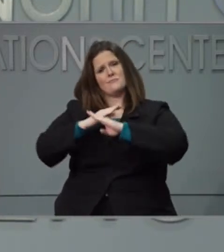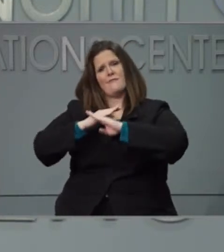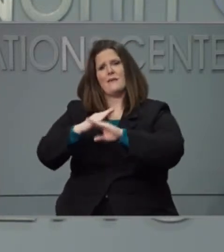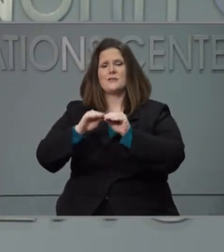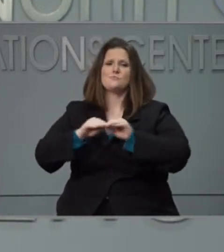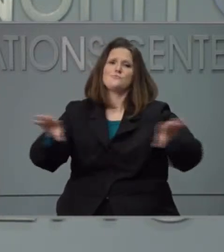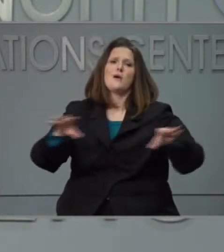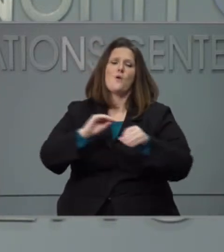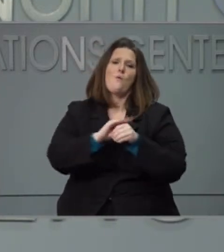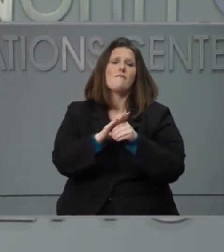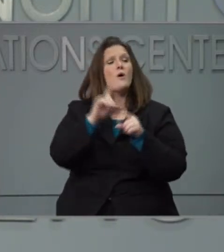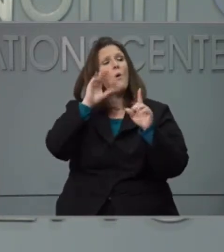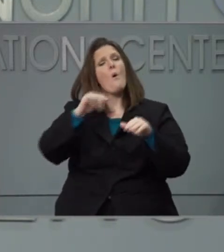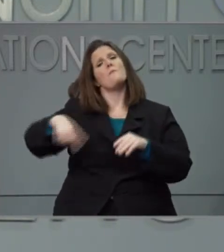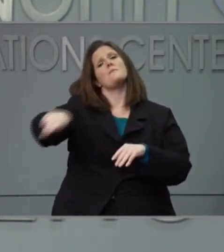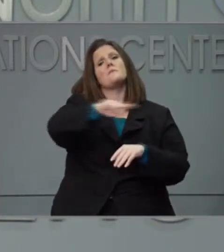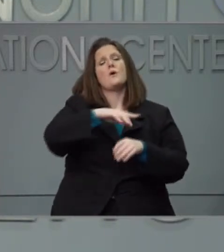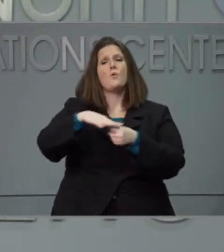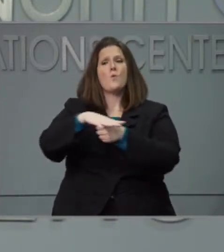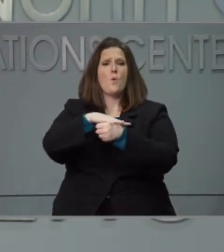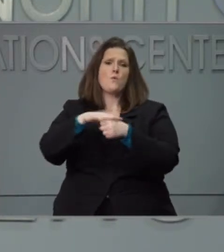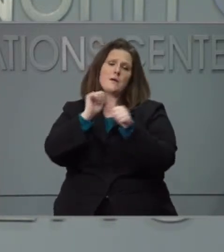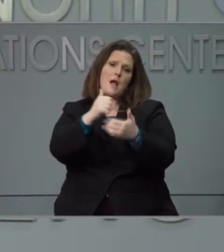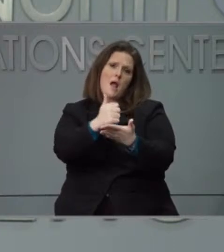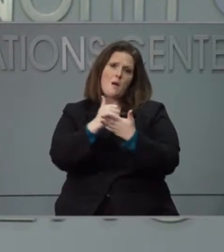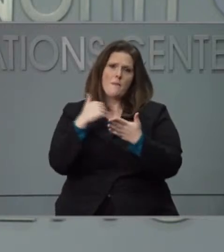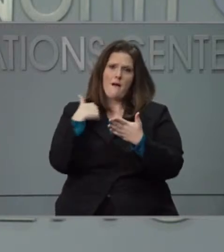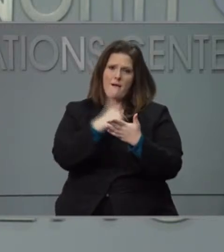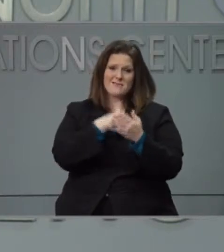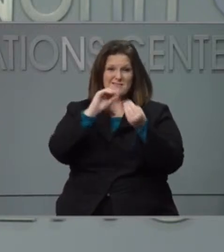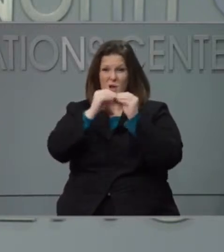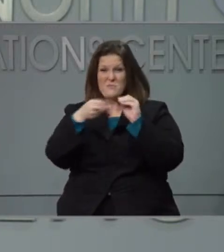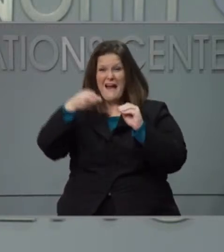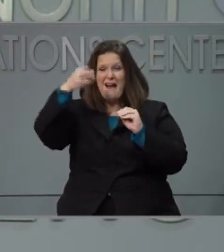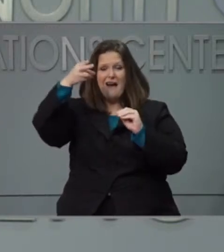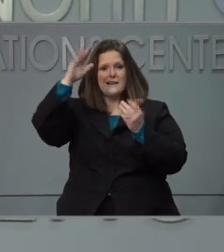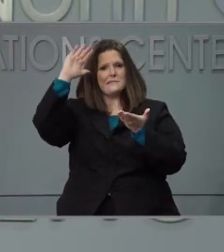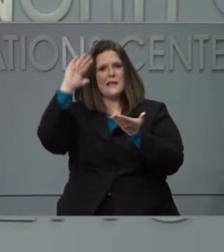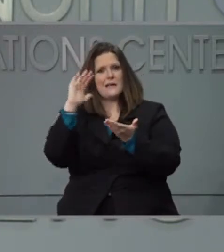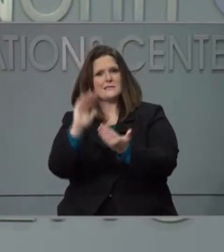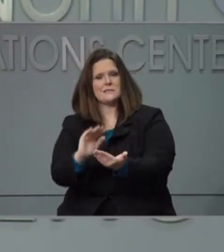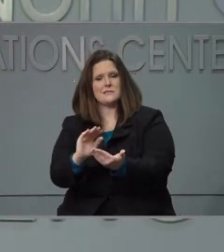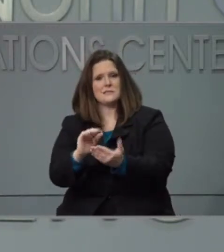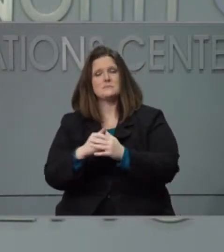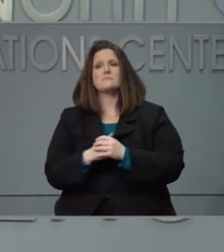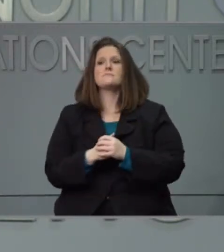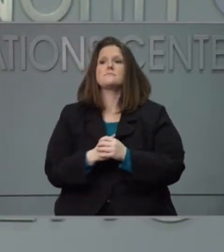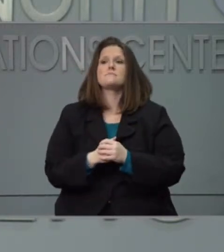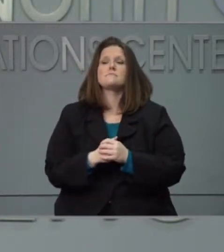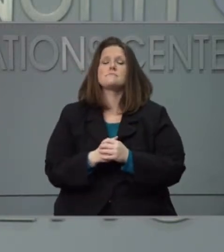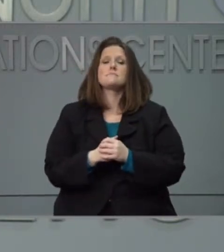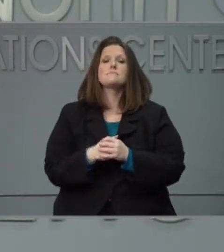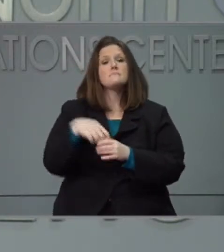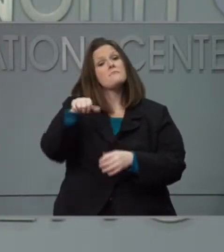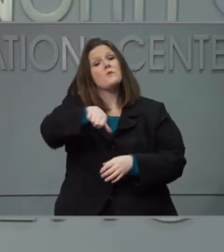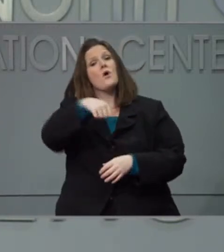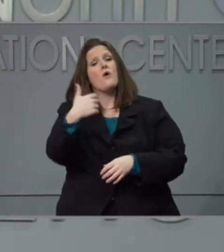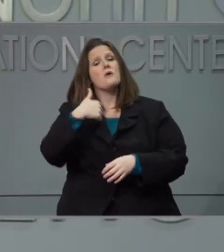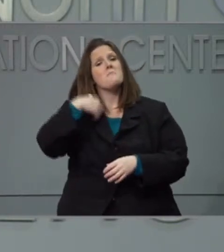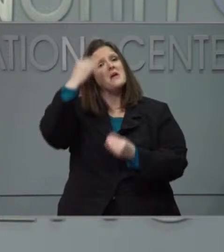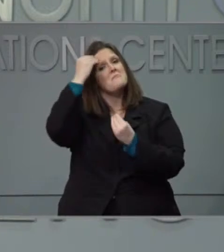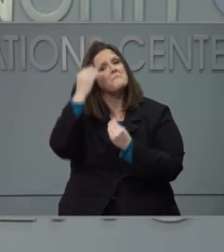with us to move some of our troubling trends in the right direction. I also want to update you on the HOPE